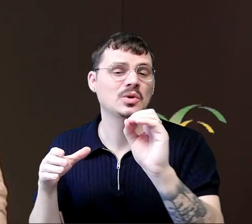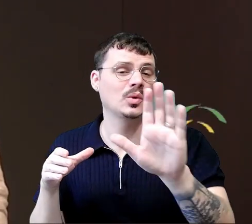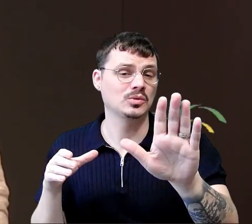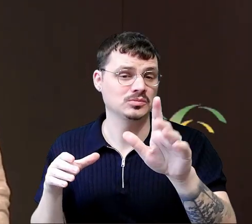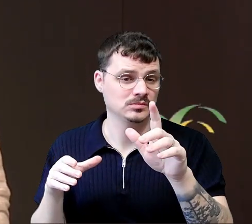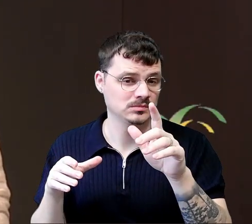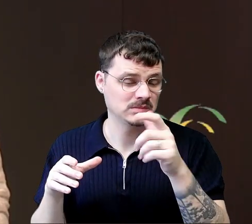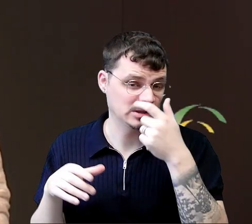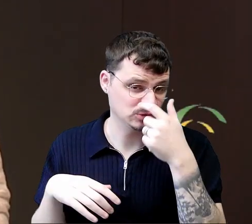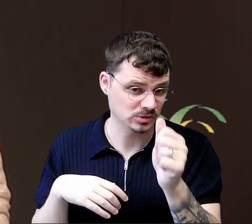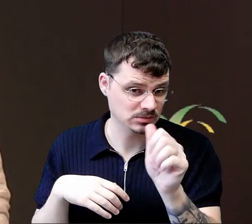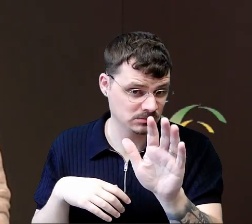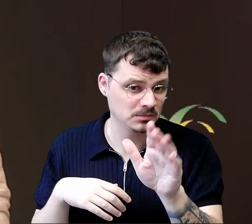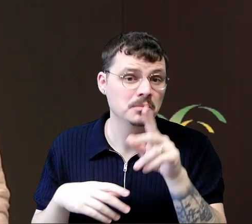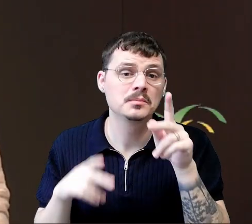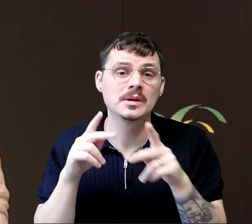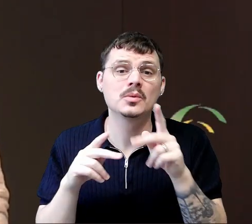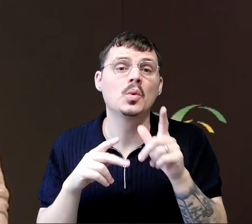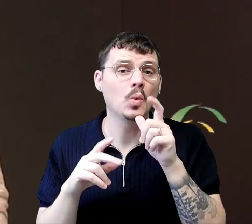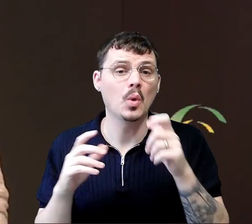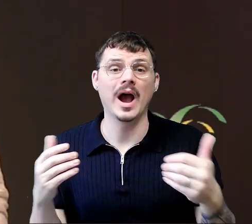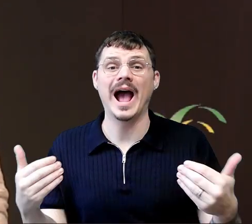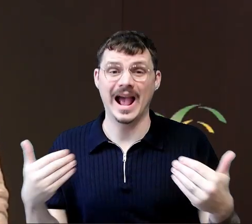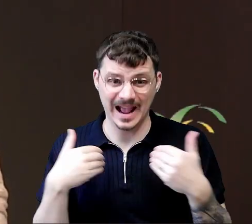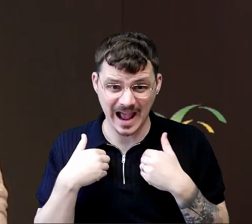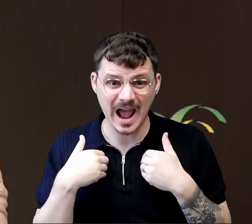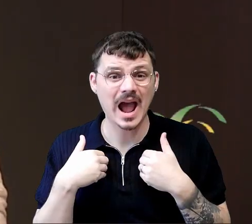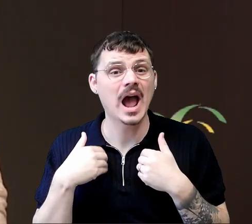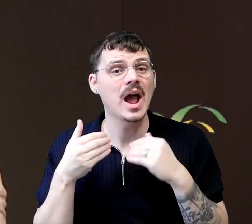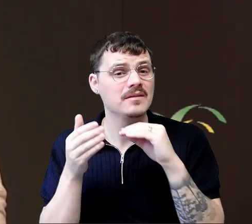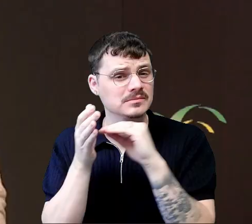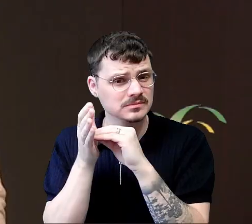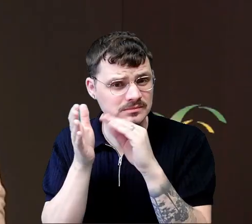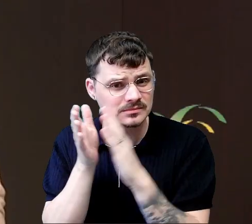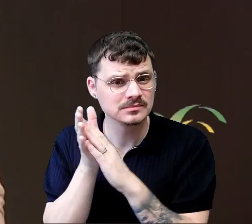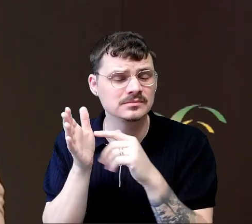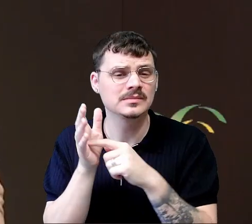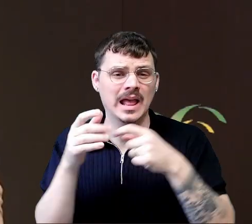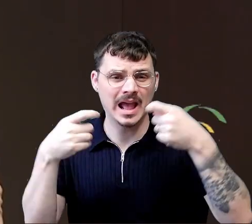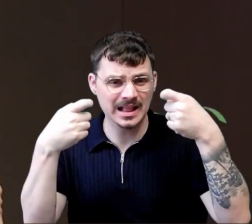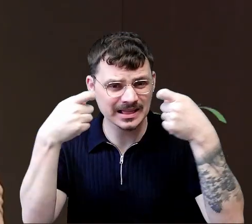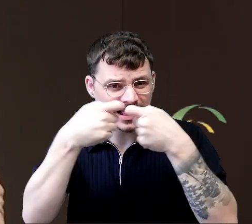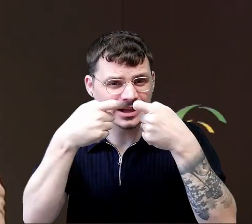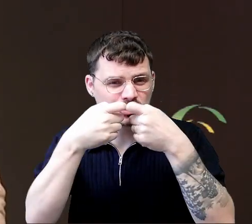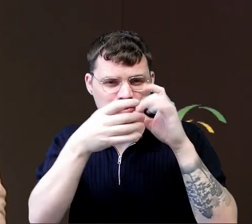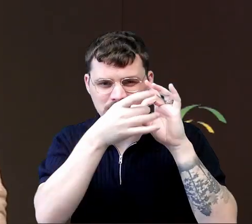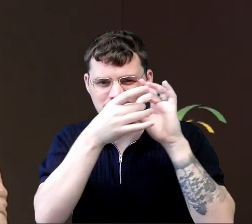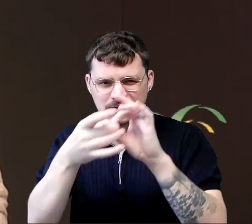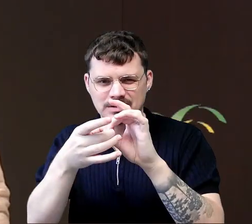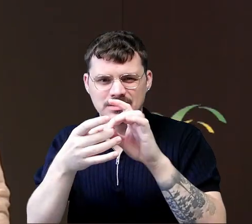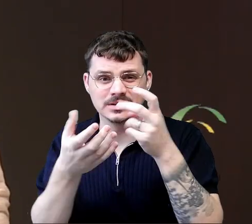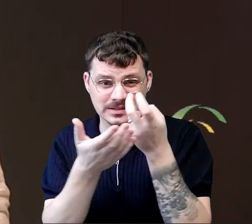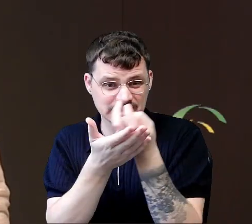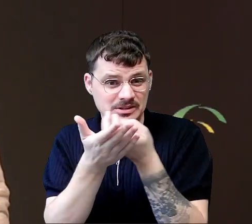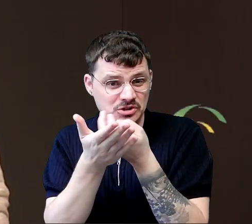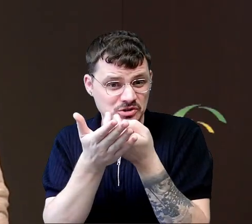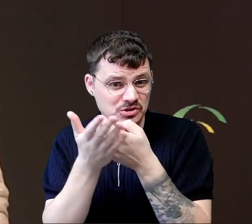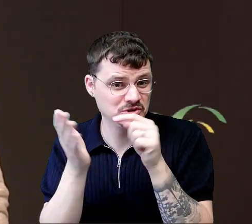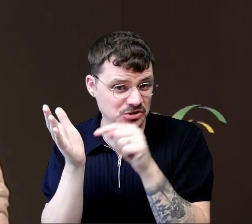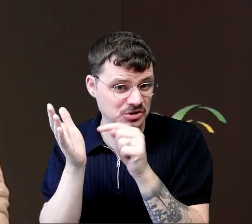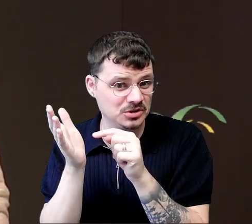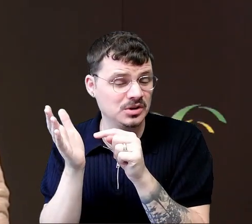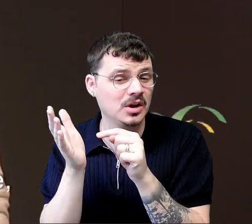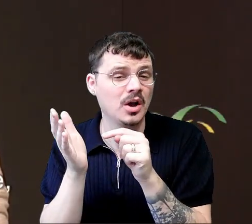interesting, people who have well-documented electrically based epileptic